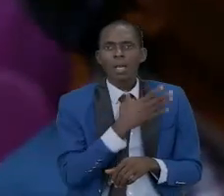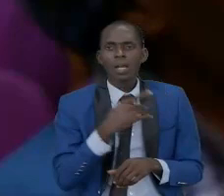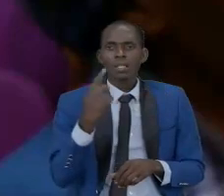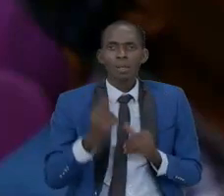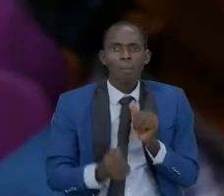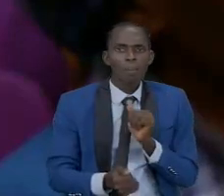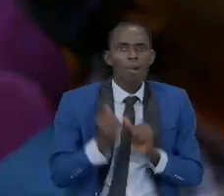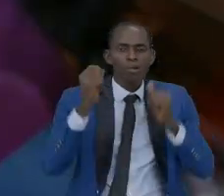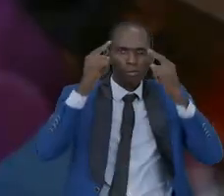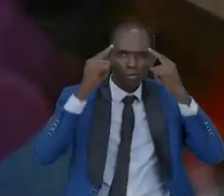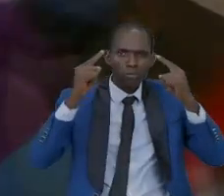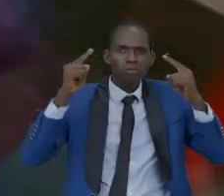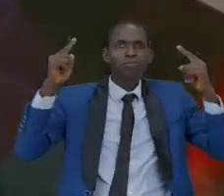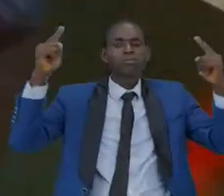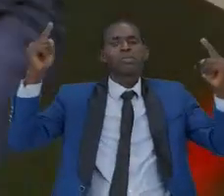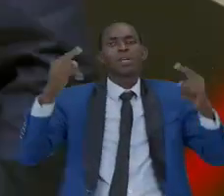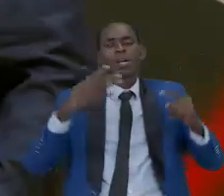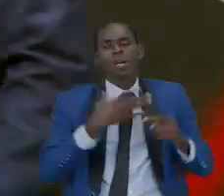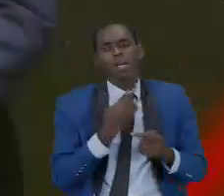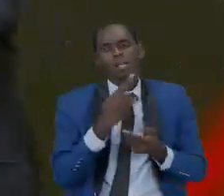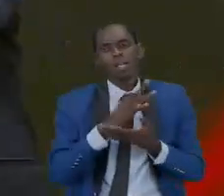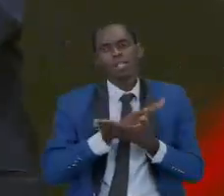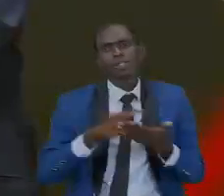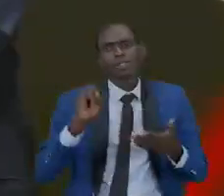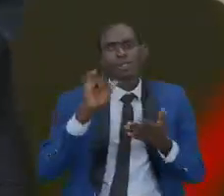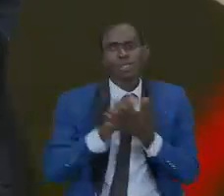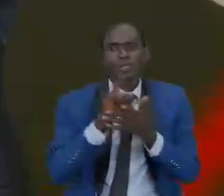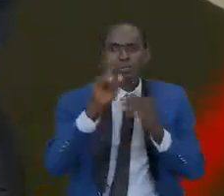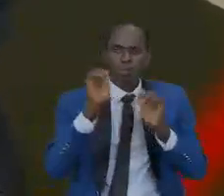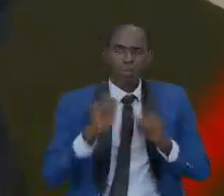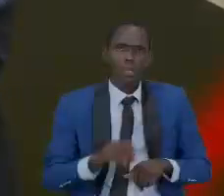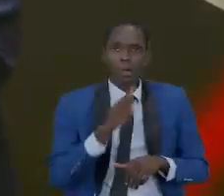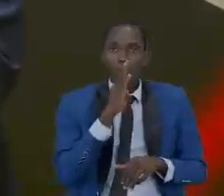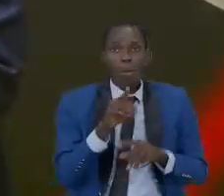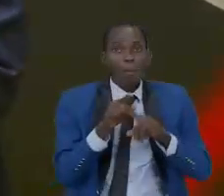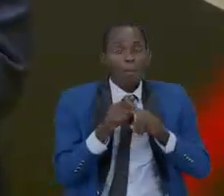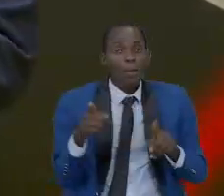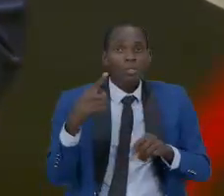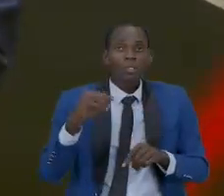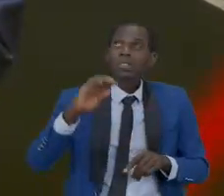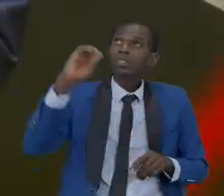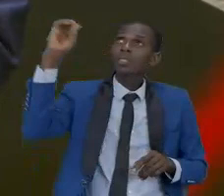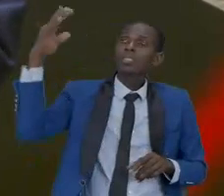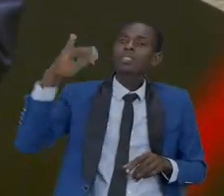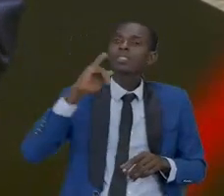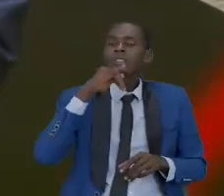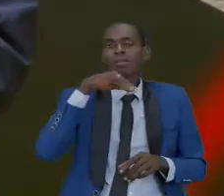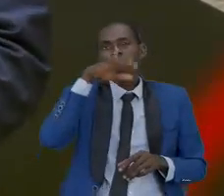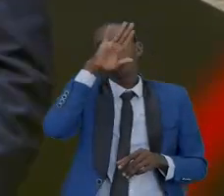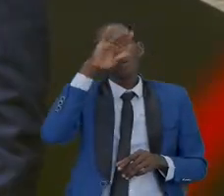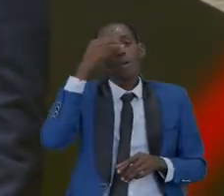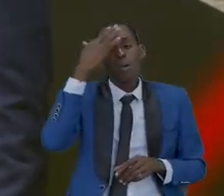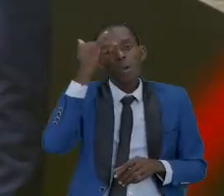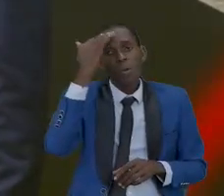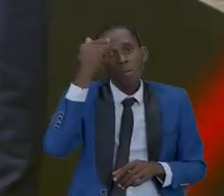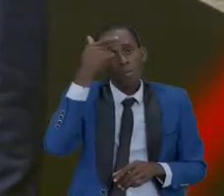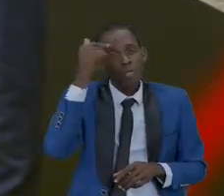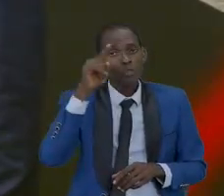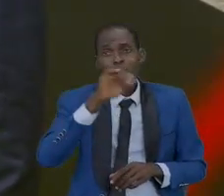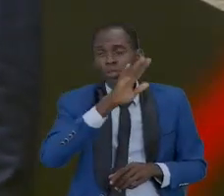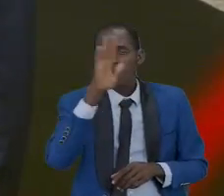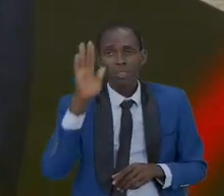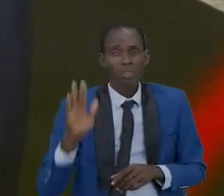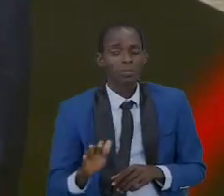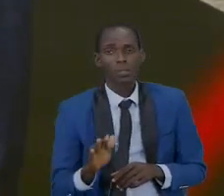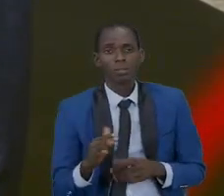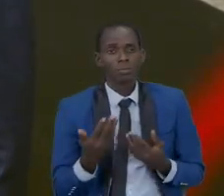more successful and righteous that you can be but the grace is frustrated because you never appeal